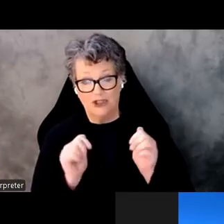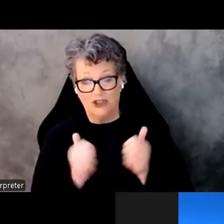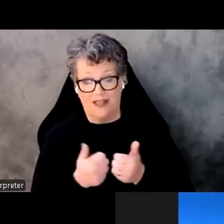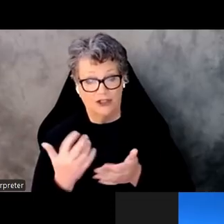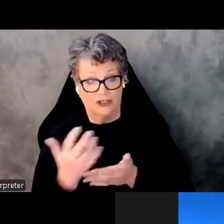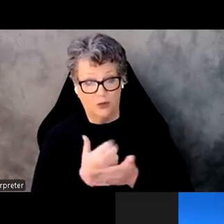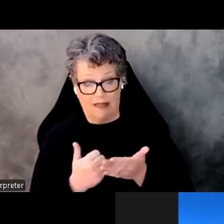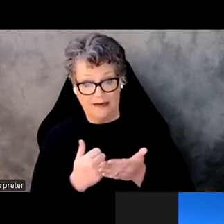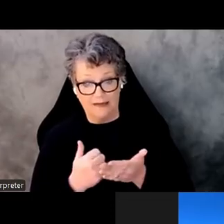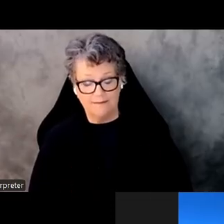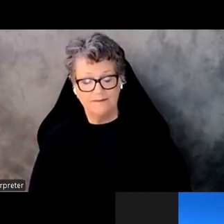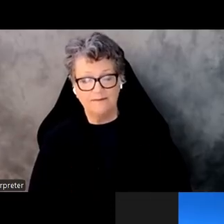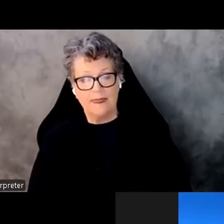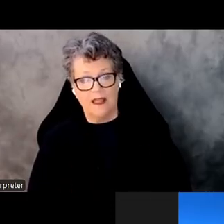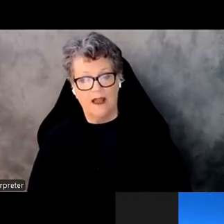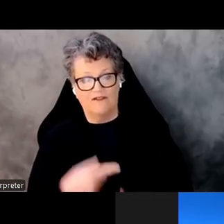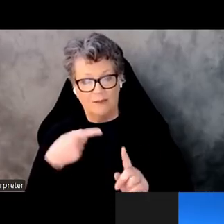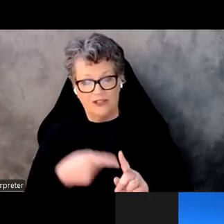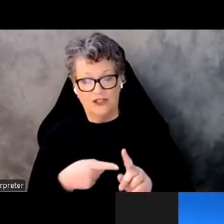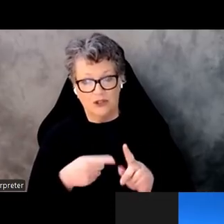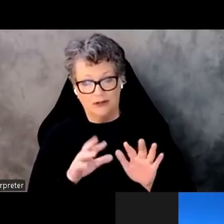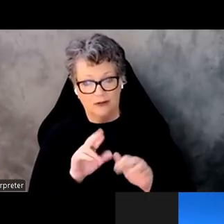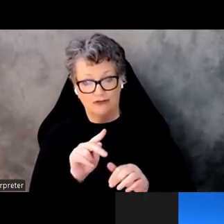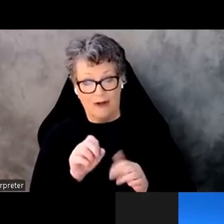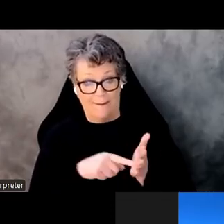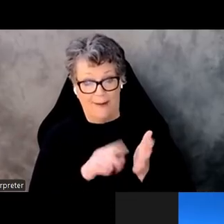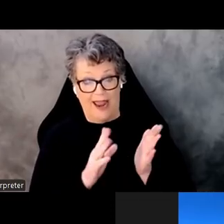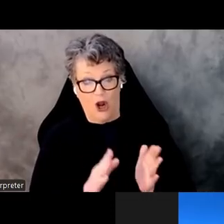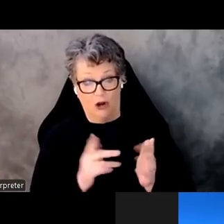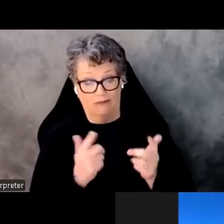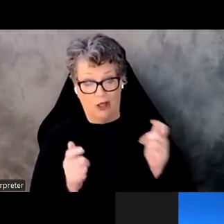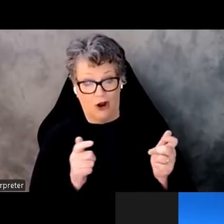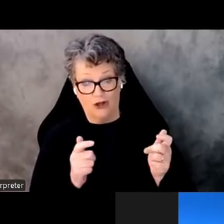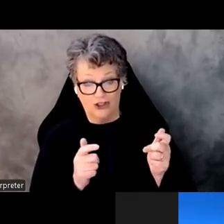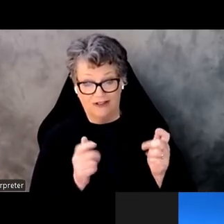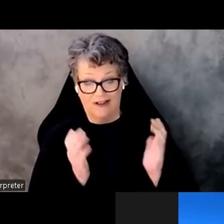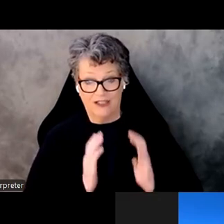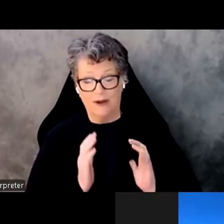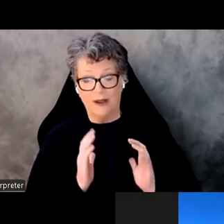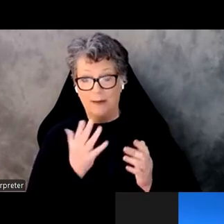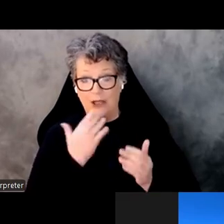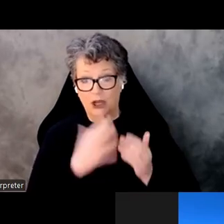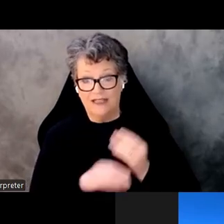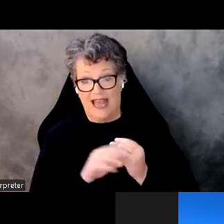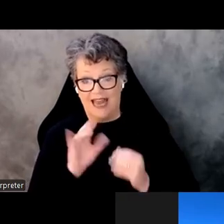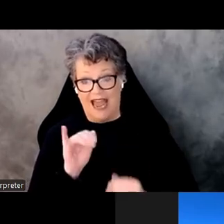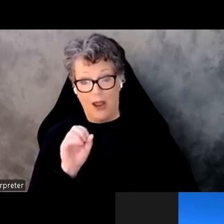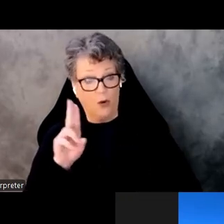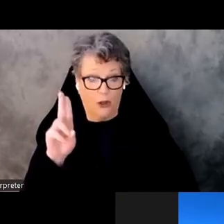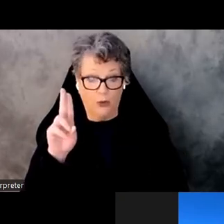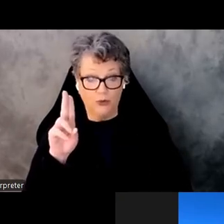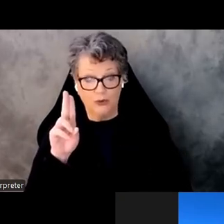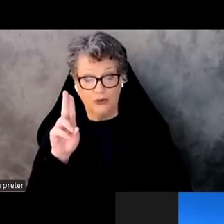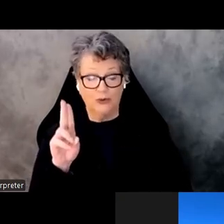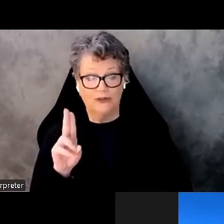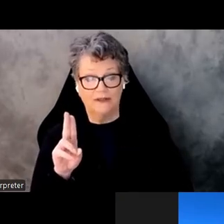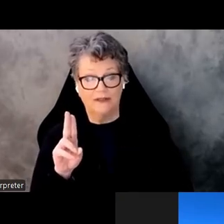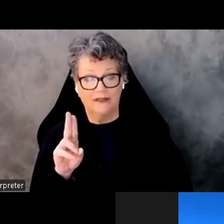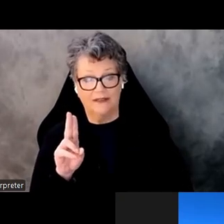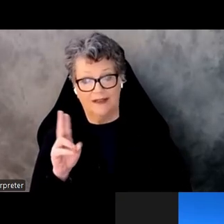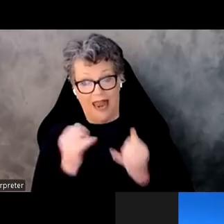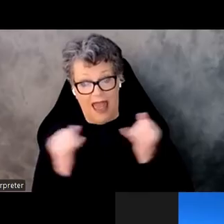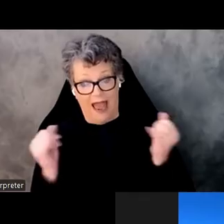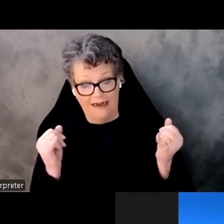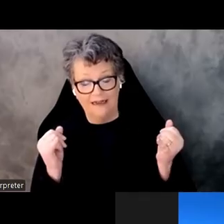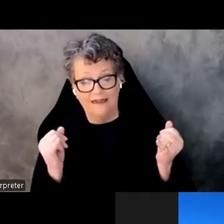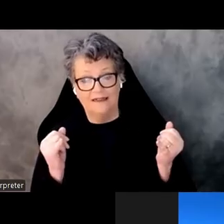collect from a certain large ratepayer. It might be good to add IOUs line